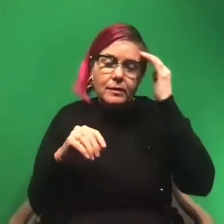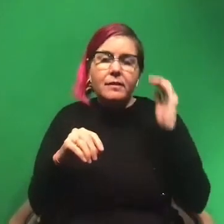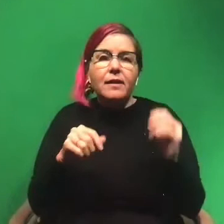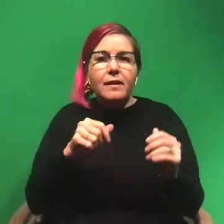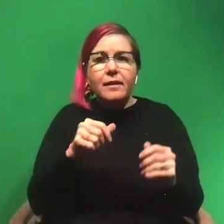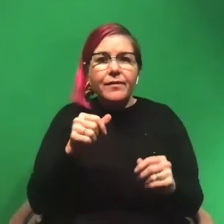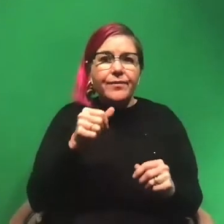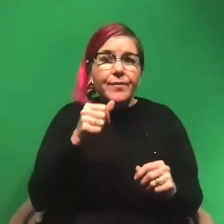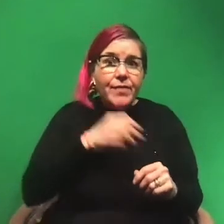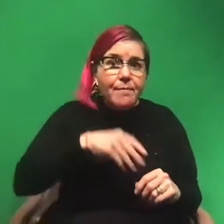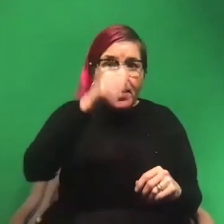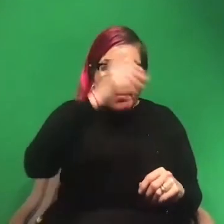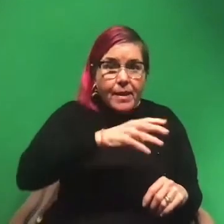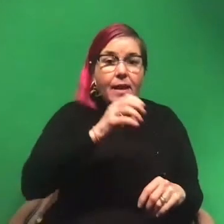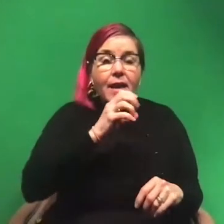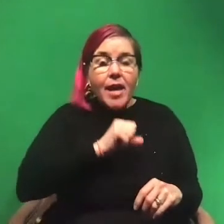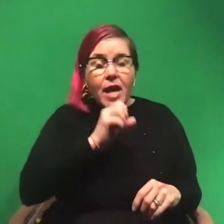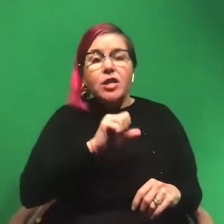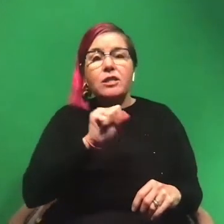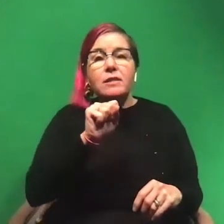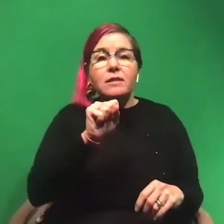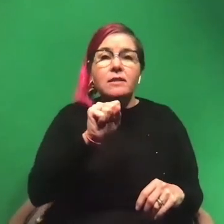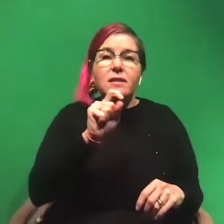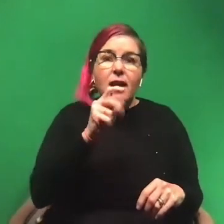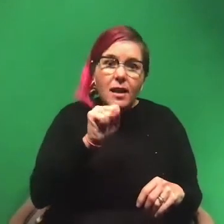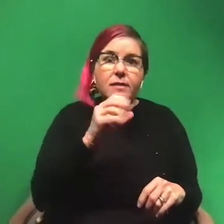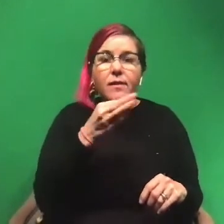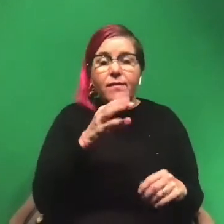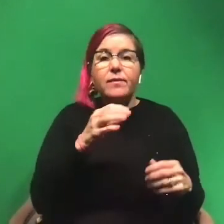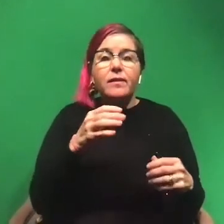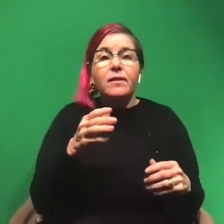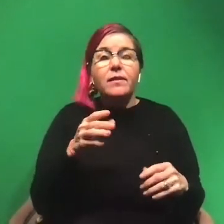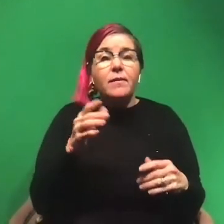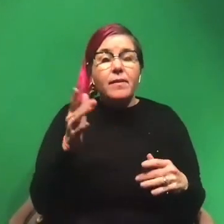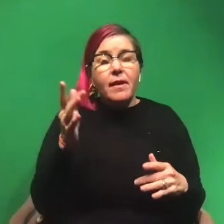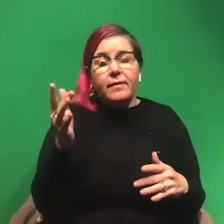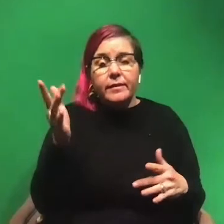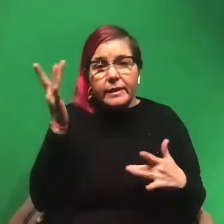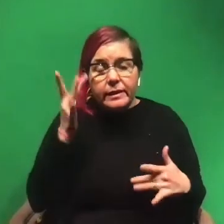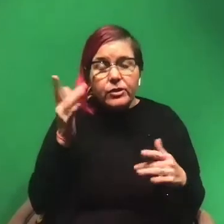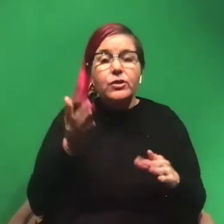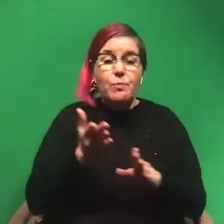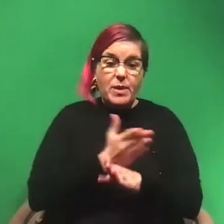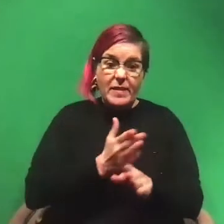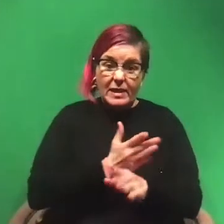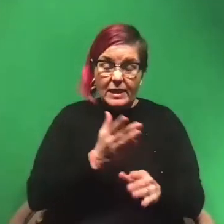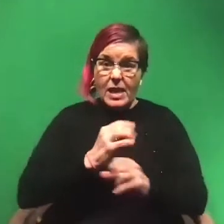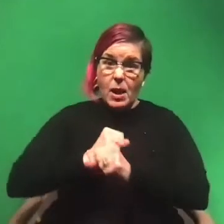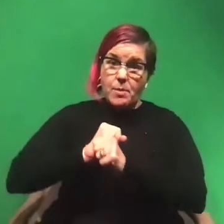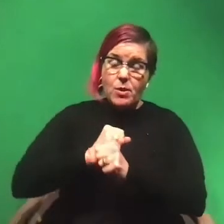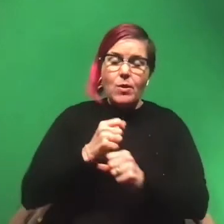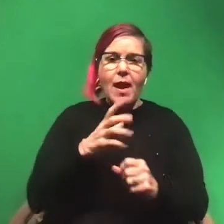gender and age and status of condition and whether that person had a previous immune condition, like there's a lot of factors that if you're not normalizing for